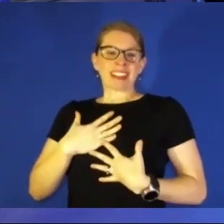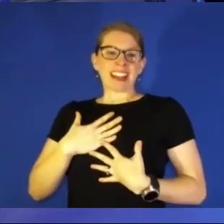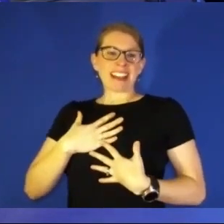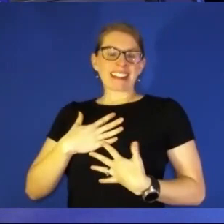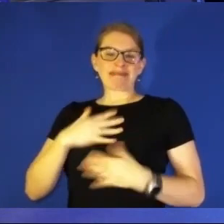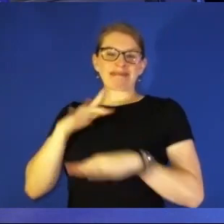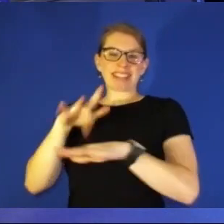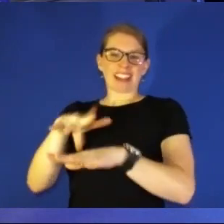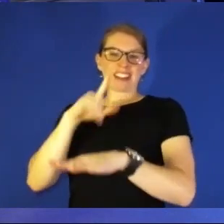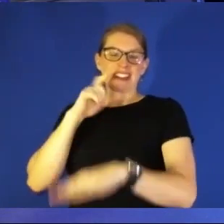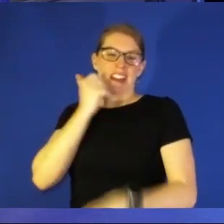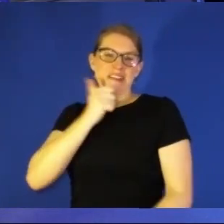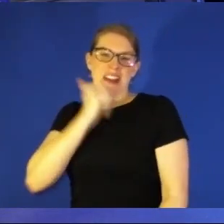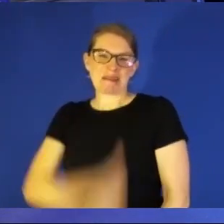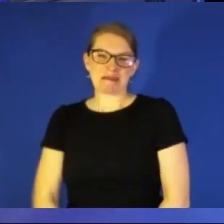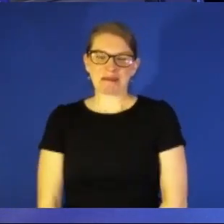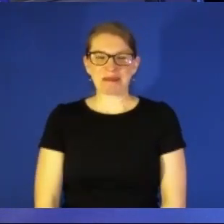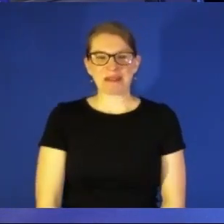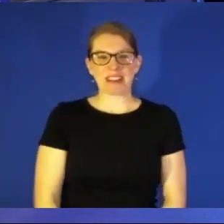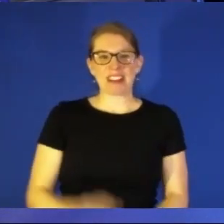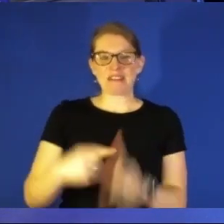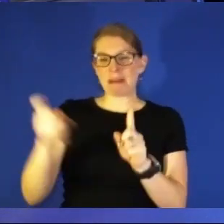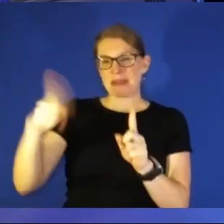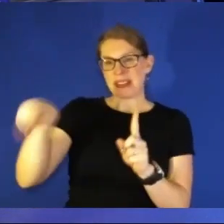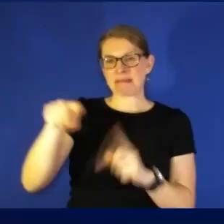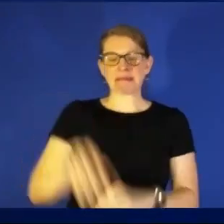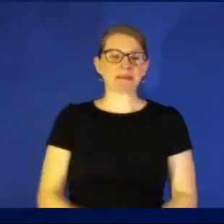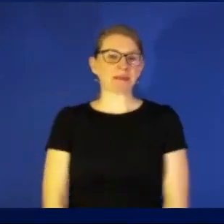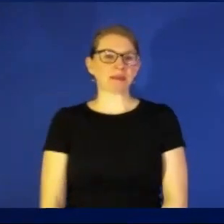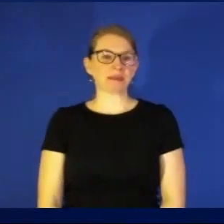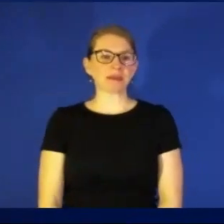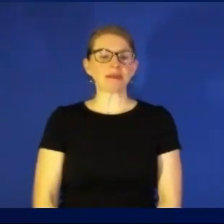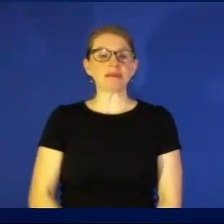Dr. Porter-Williamson, you were going to say something. Oh, I was just going to add that,